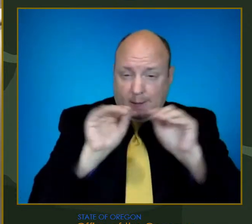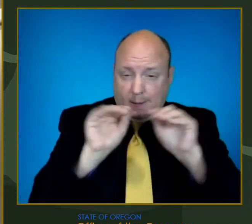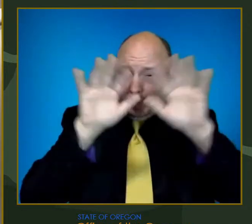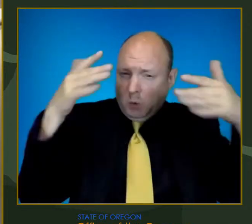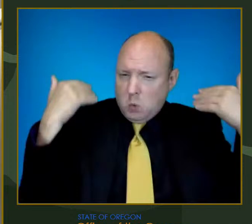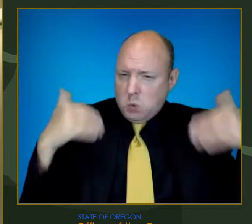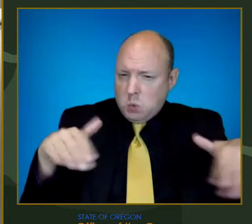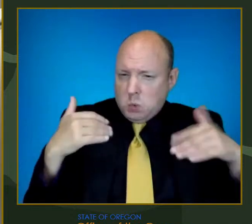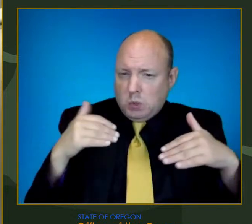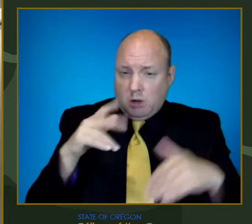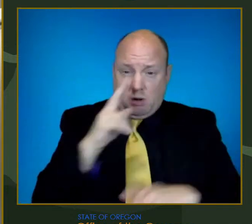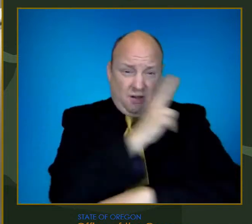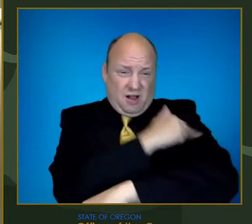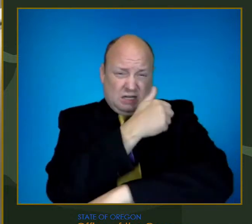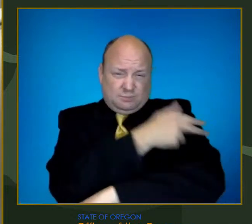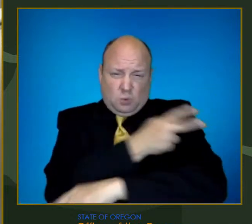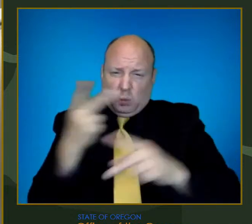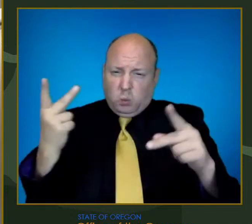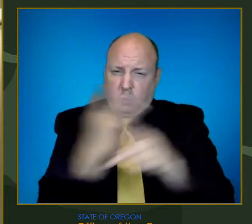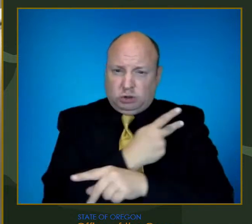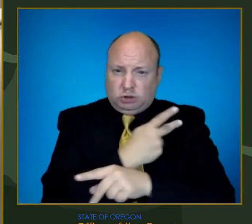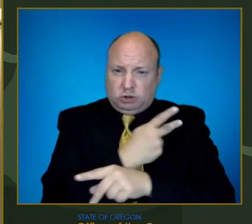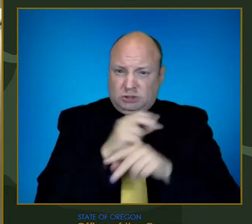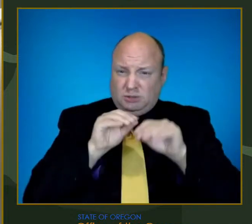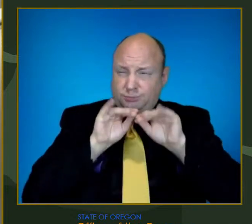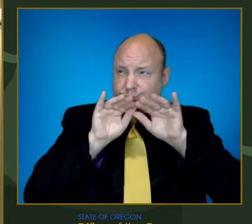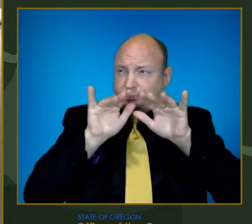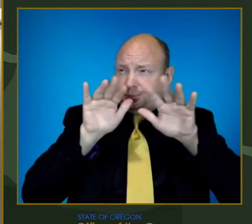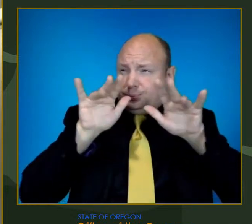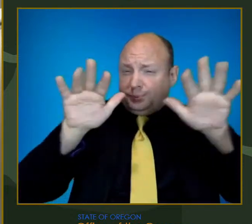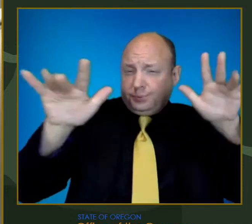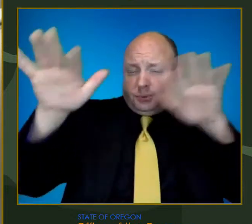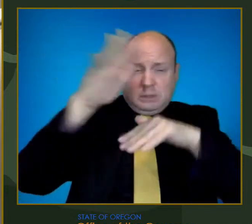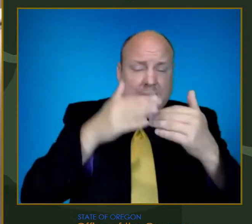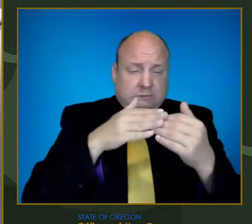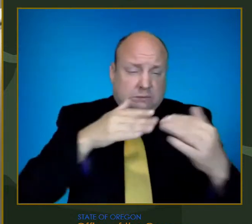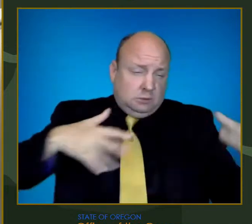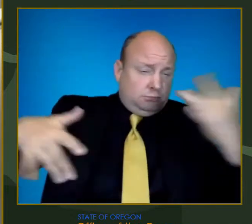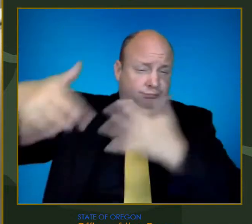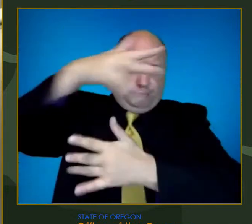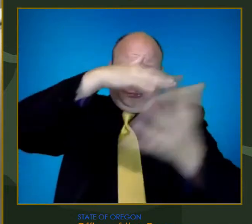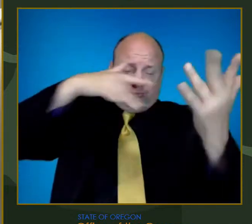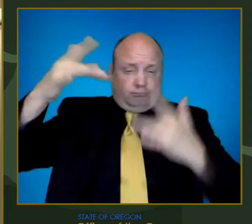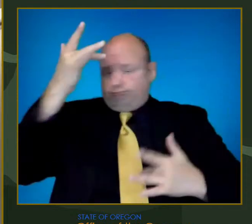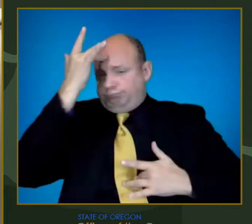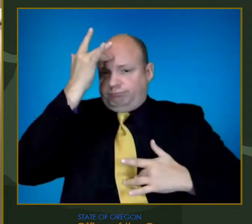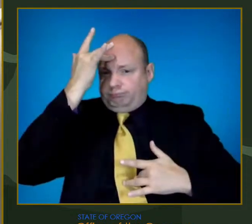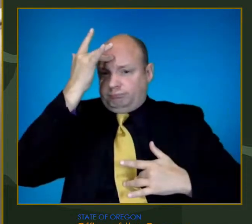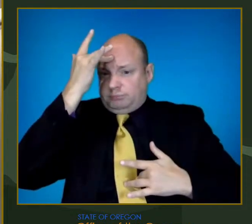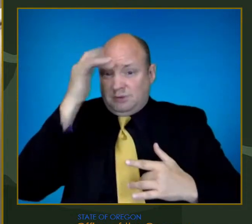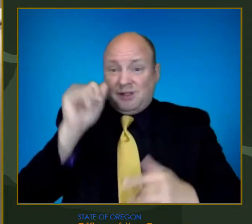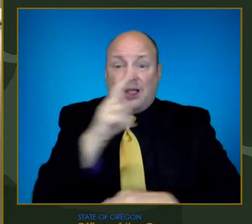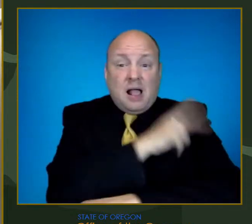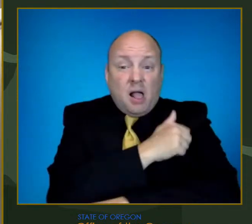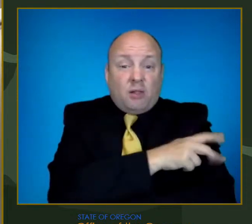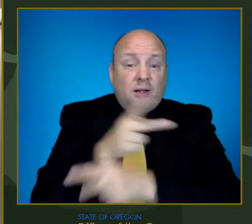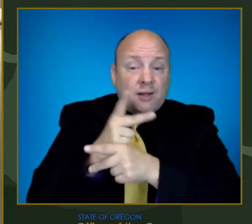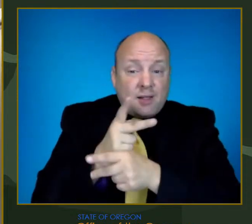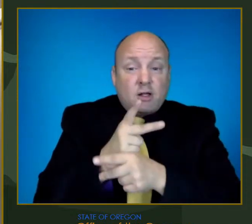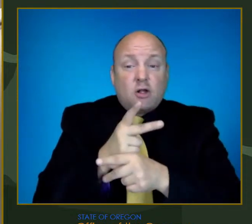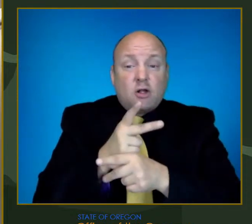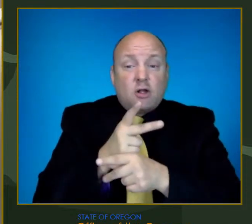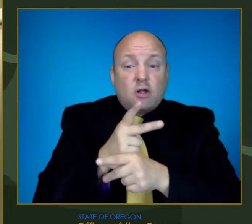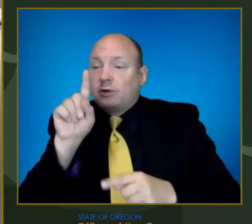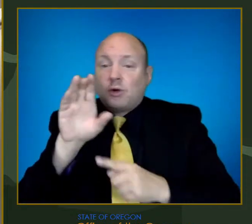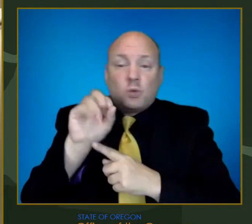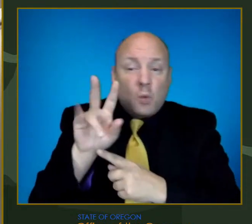and health systems are experiencing taking care of these patients, as well as patients without COVID-19, who quite honestly are sicker